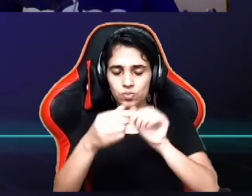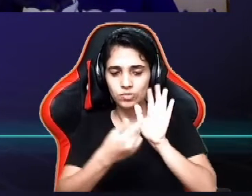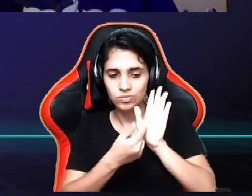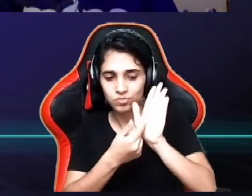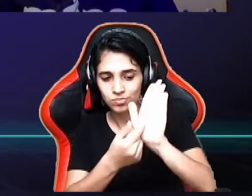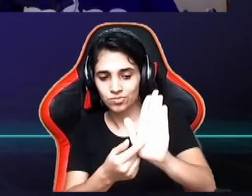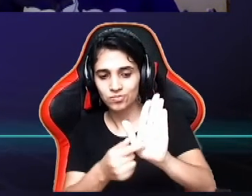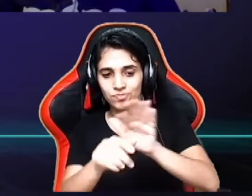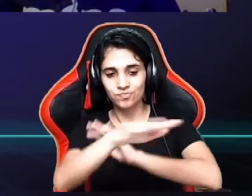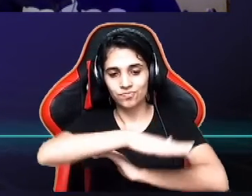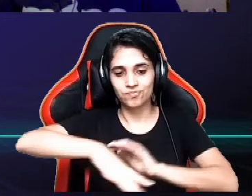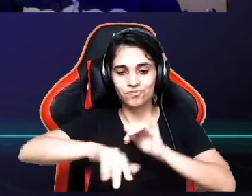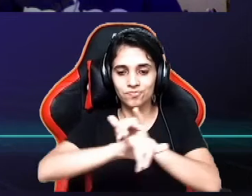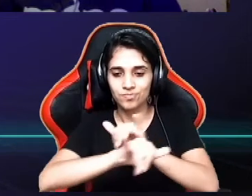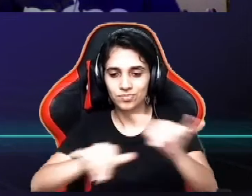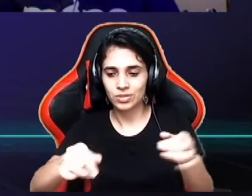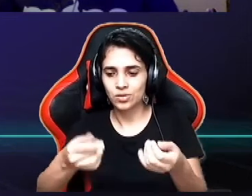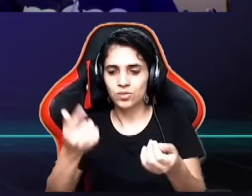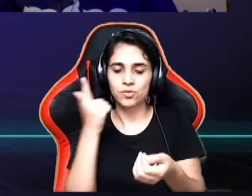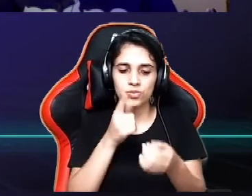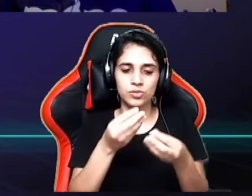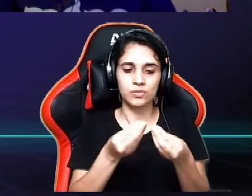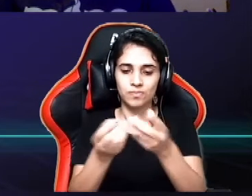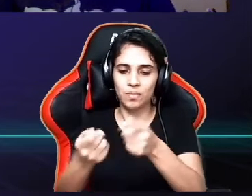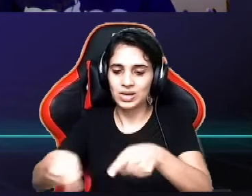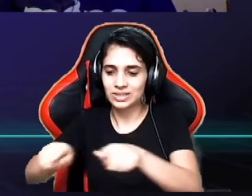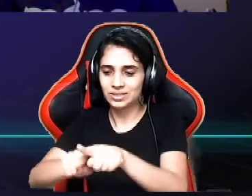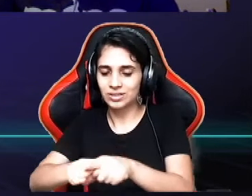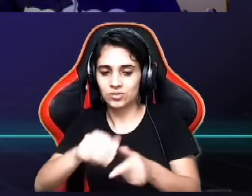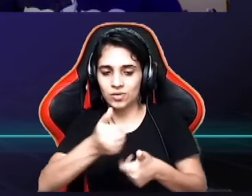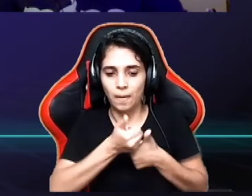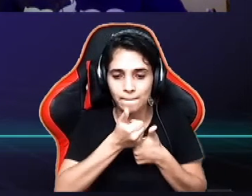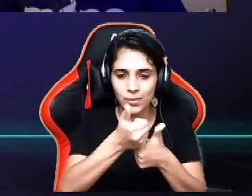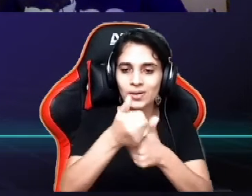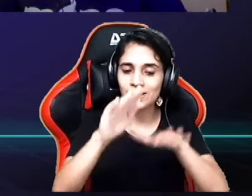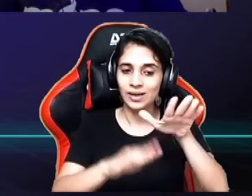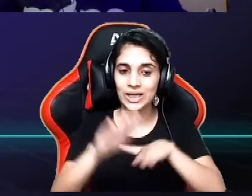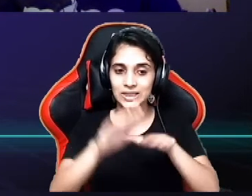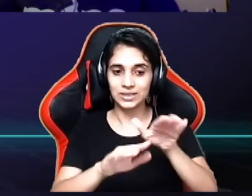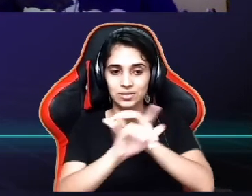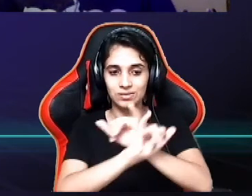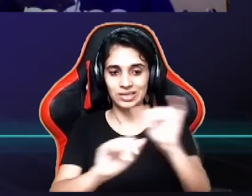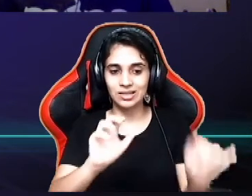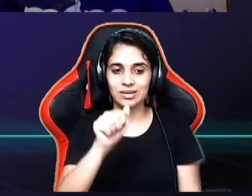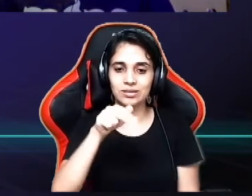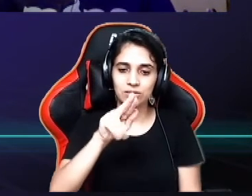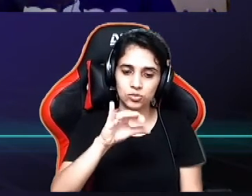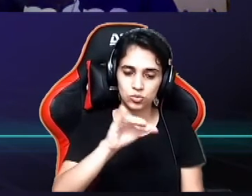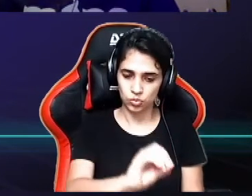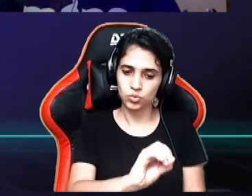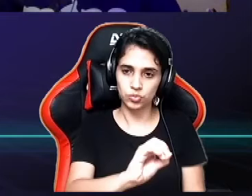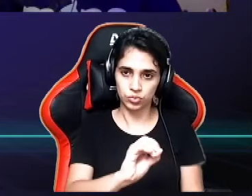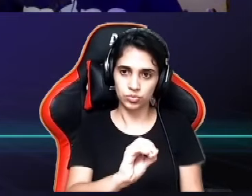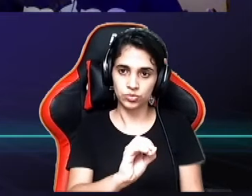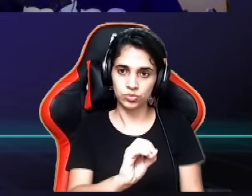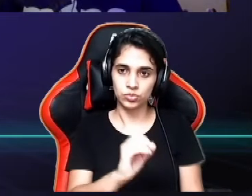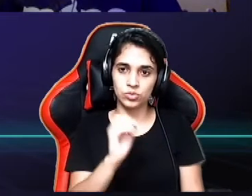be much smaller, to bring it to the marketplace, to partners, investors, to get an ad.